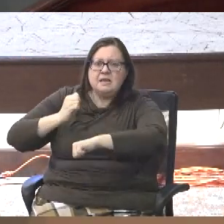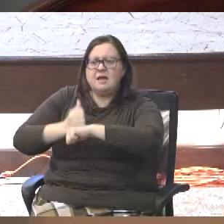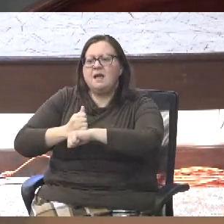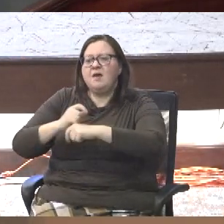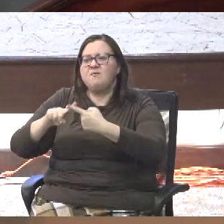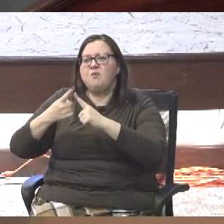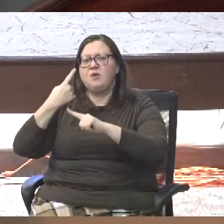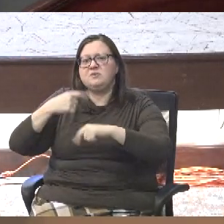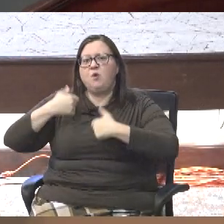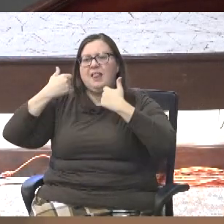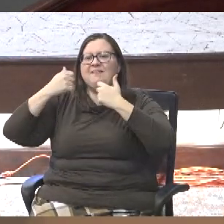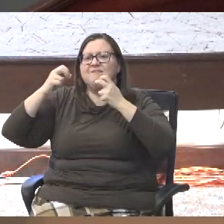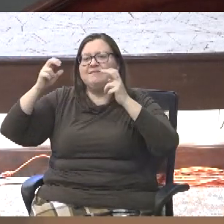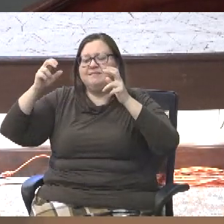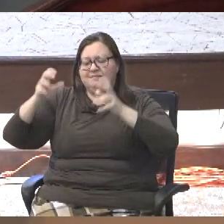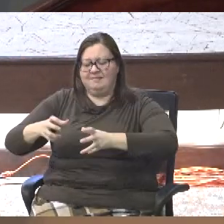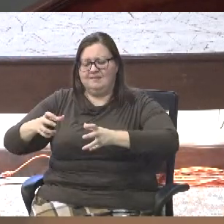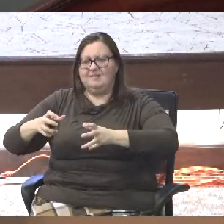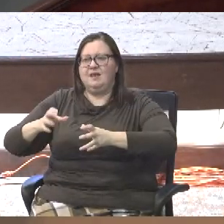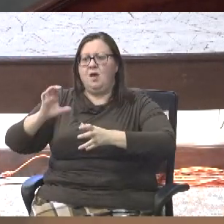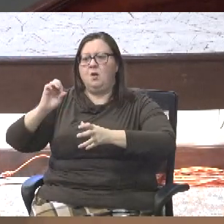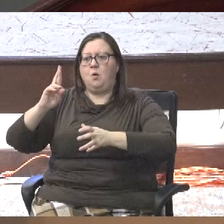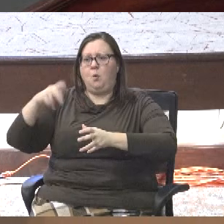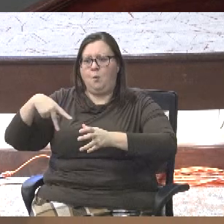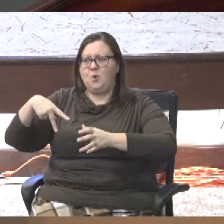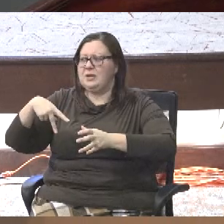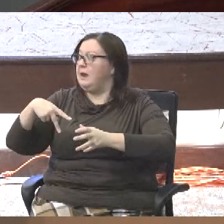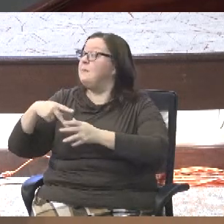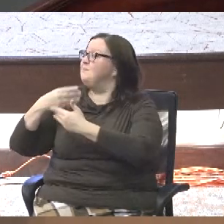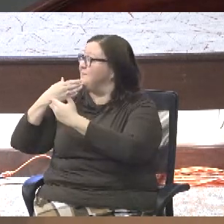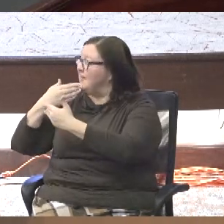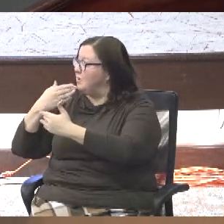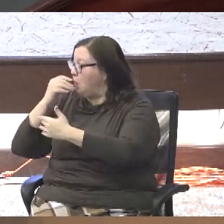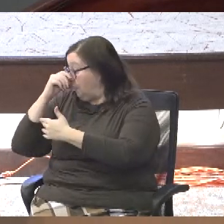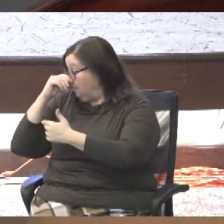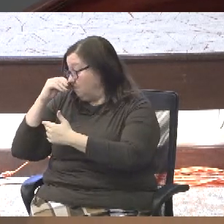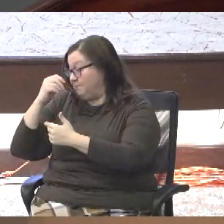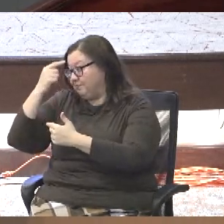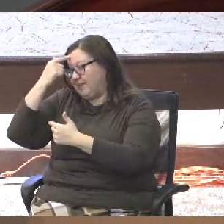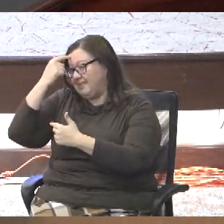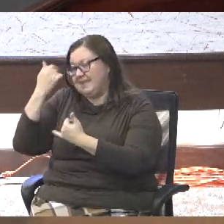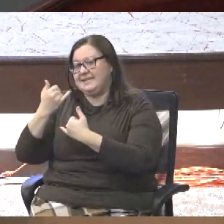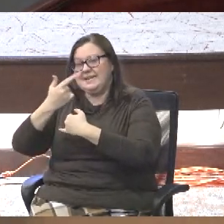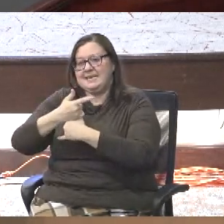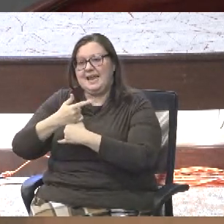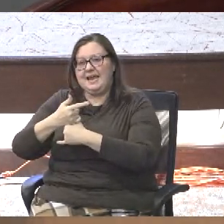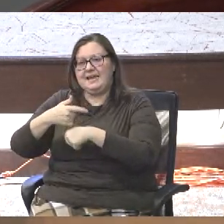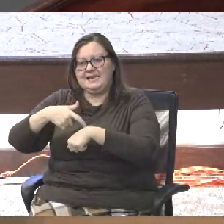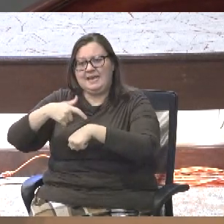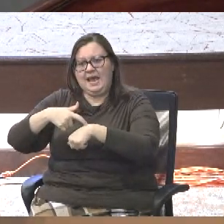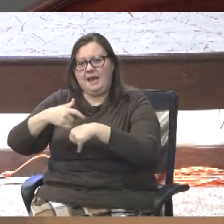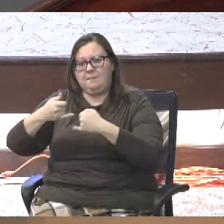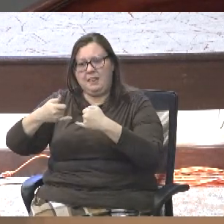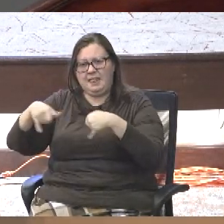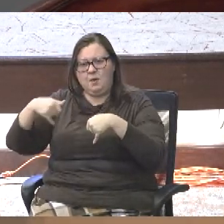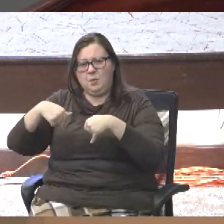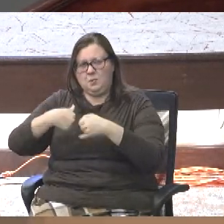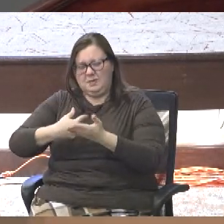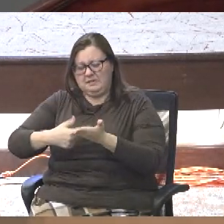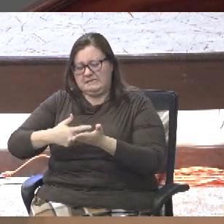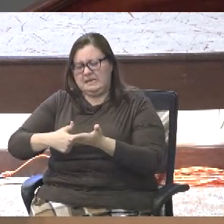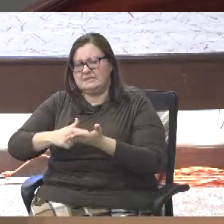Life kind of corporate. Thank you, Mr. Patil. I think today's, just to give you the timeline, I think we'll talk about it here in a little